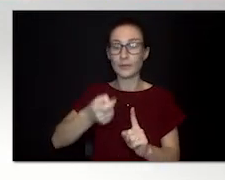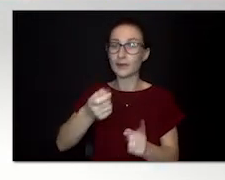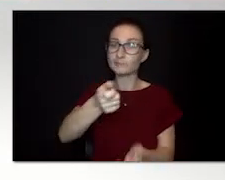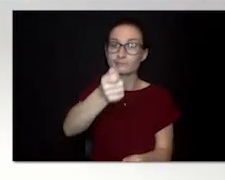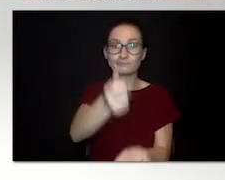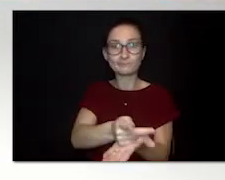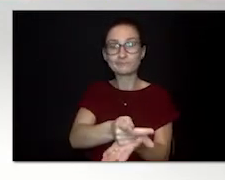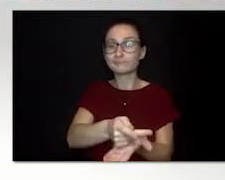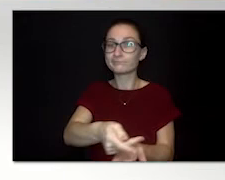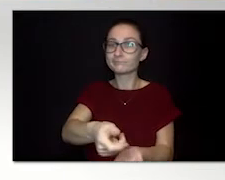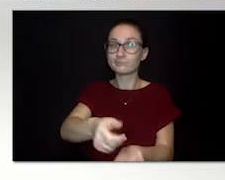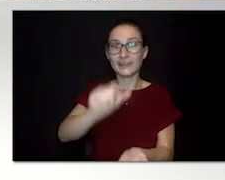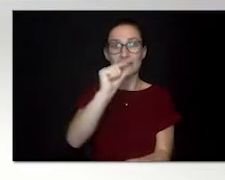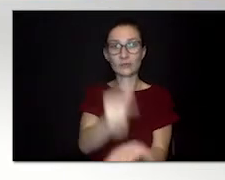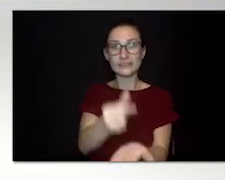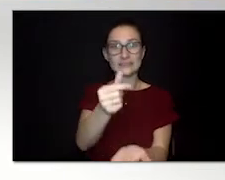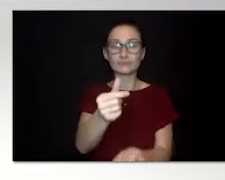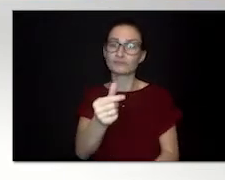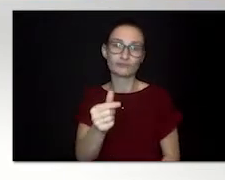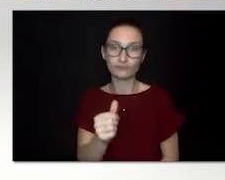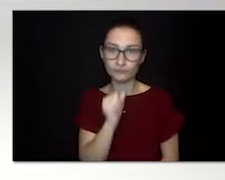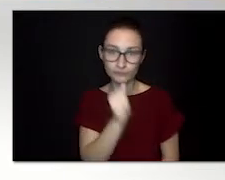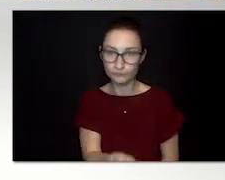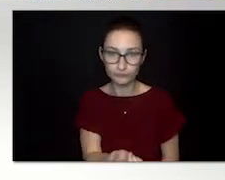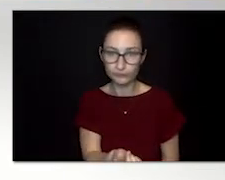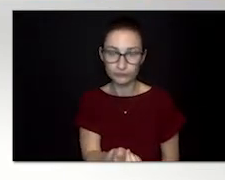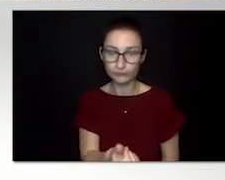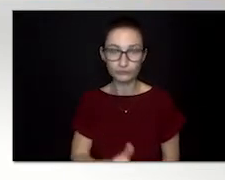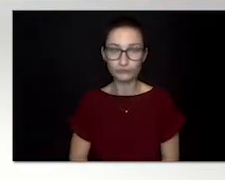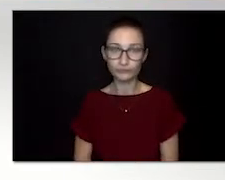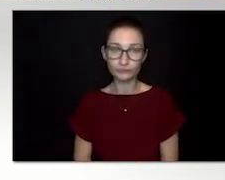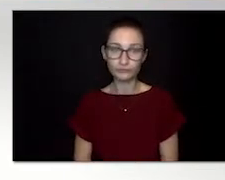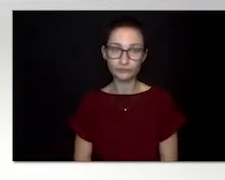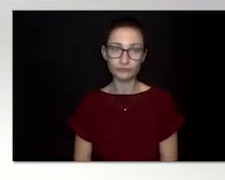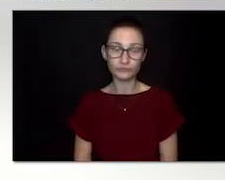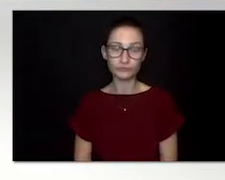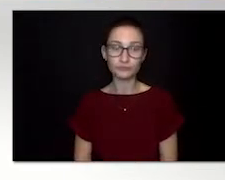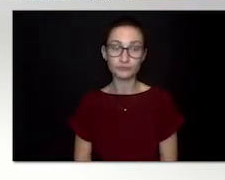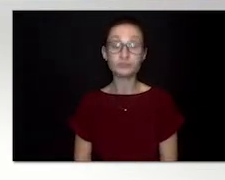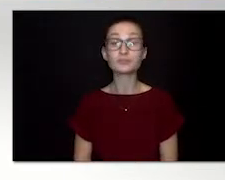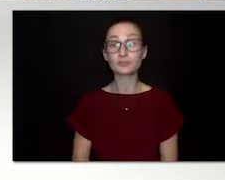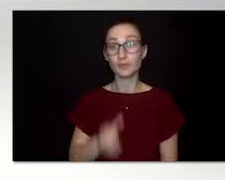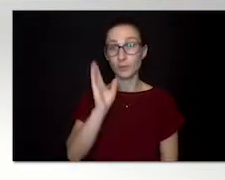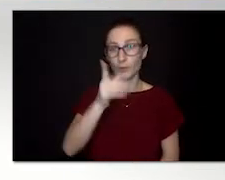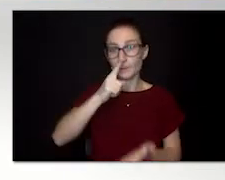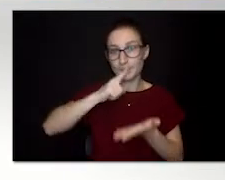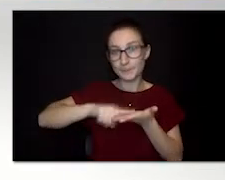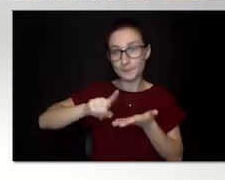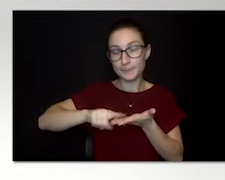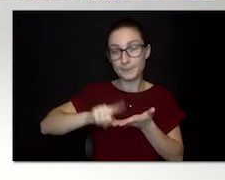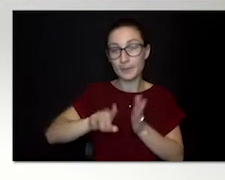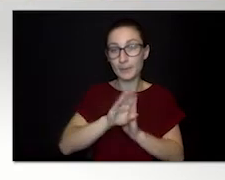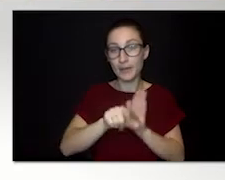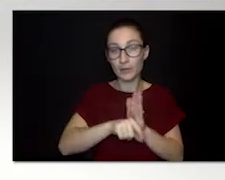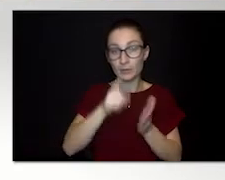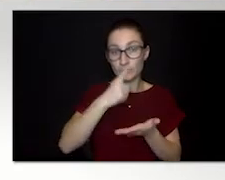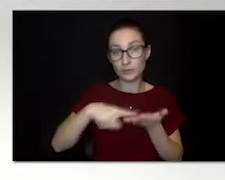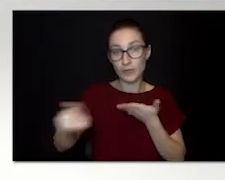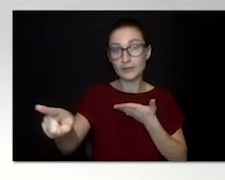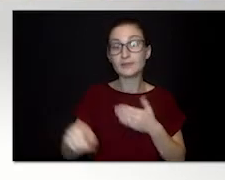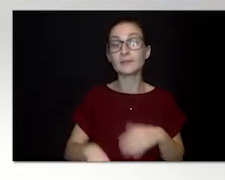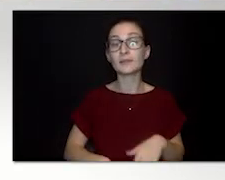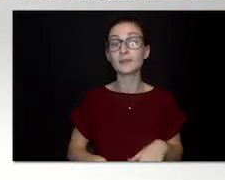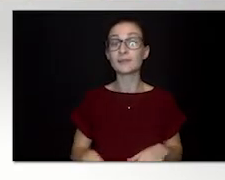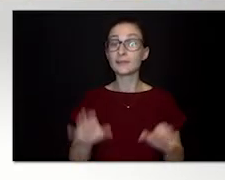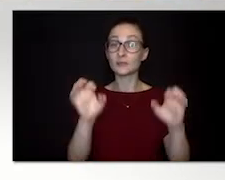is applying or seeking to be appointed as the guardian advocate will actually be successful in that. There is a background investigation,